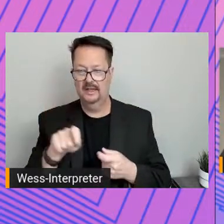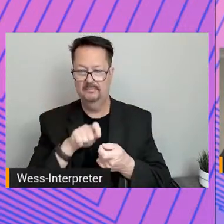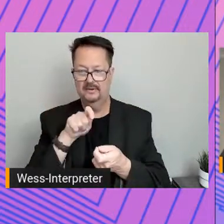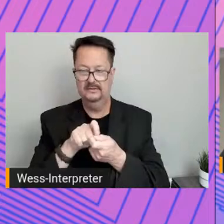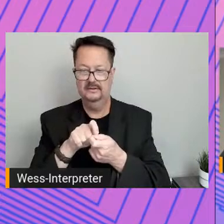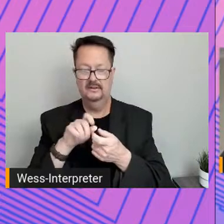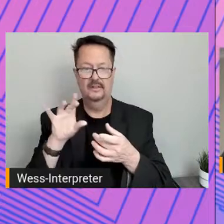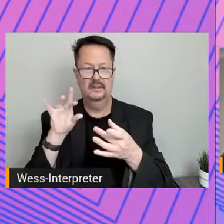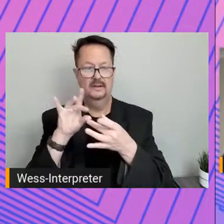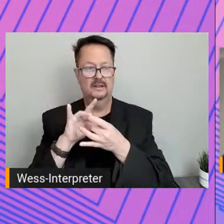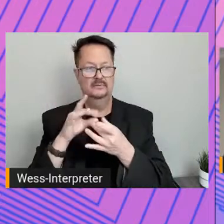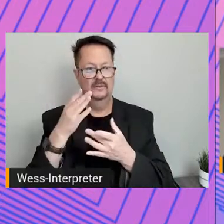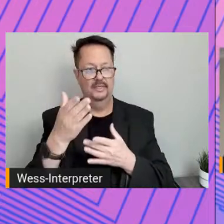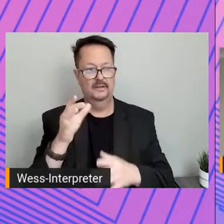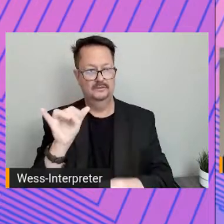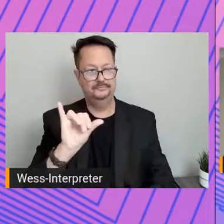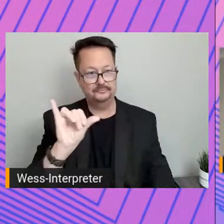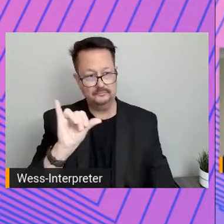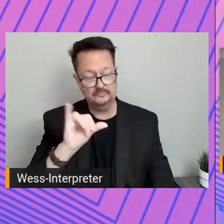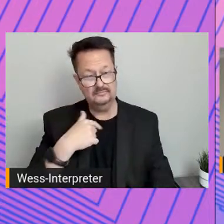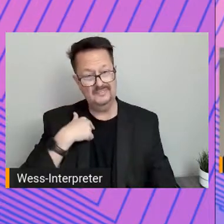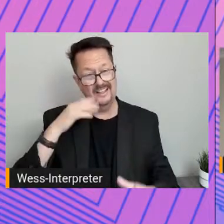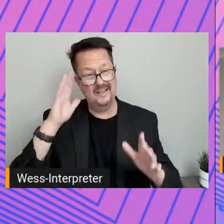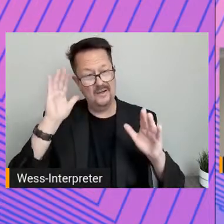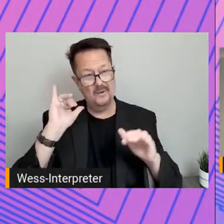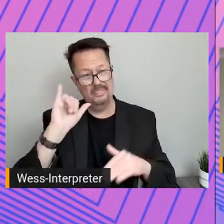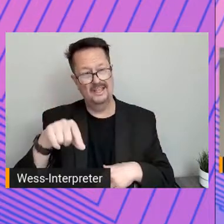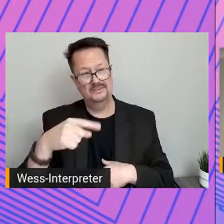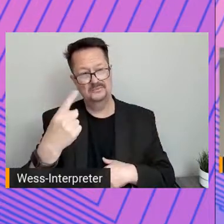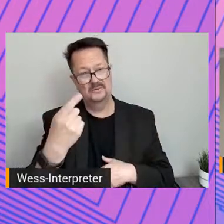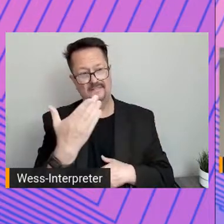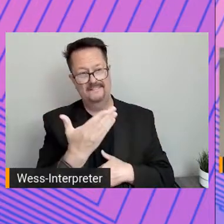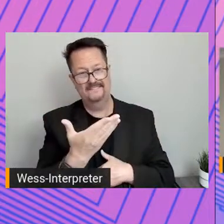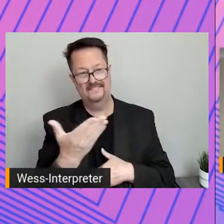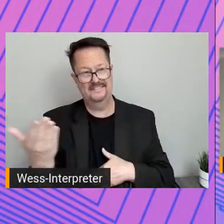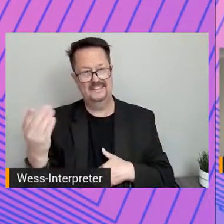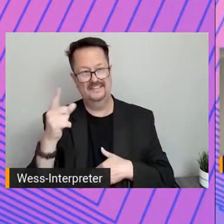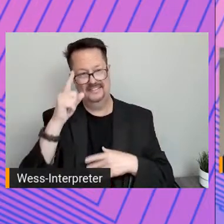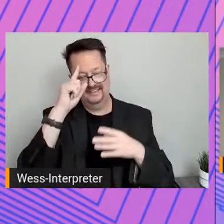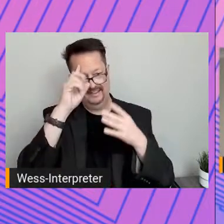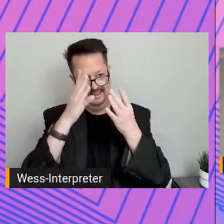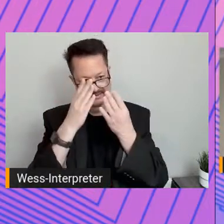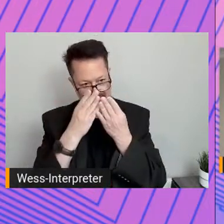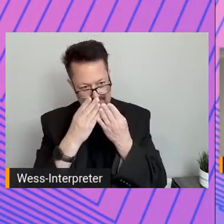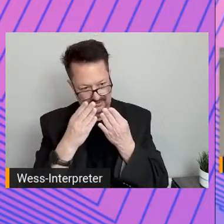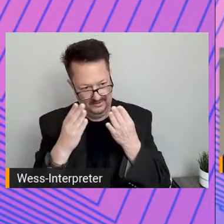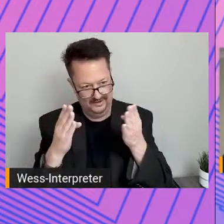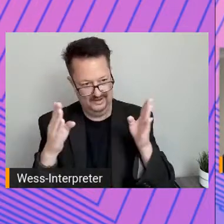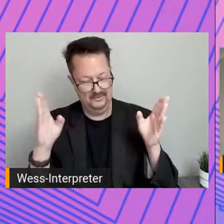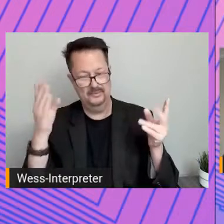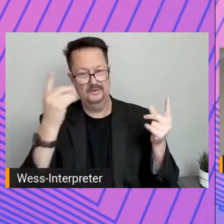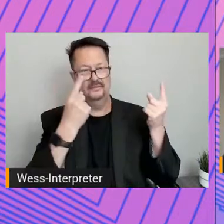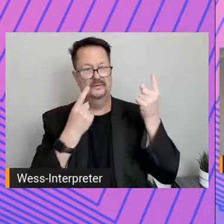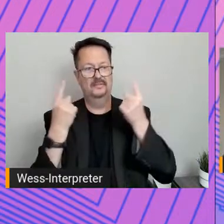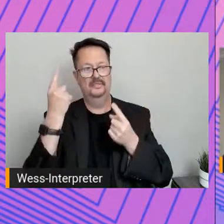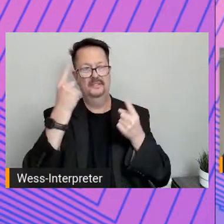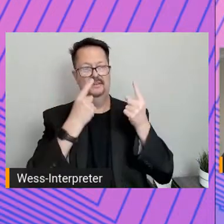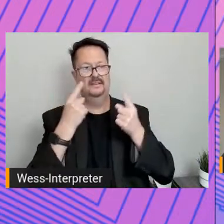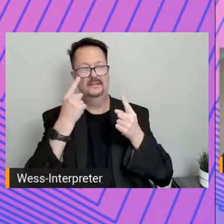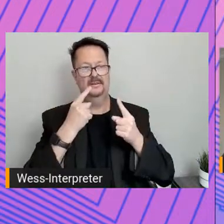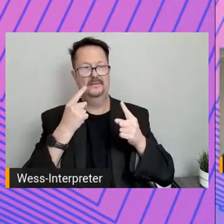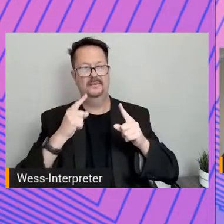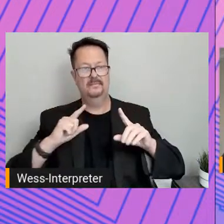there as well. And so I hope that this is one of the things that can just sort of broaden your mind when you're thinking about securing your